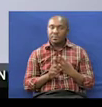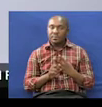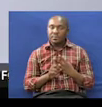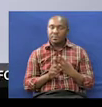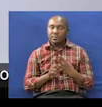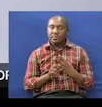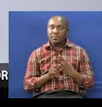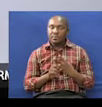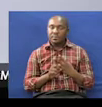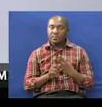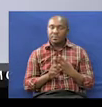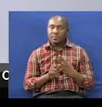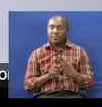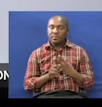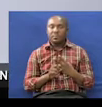is